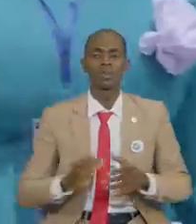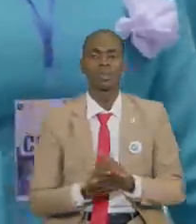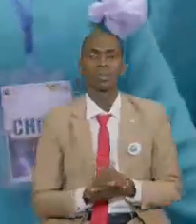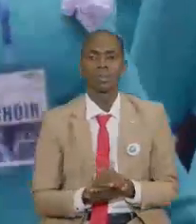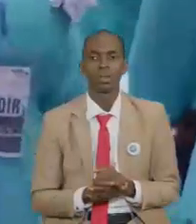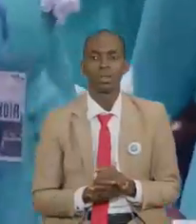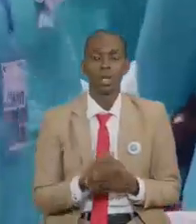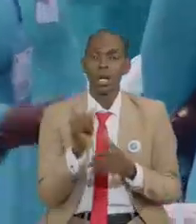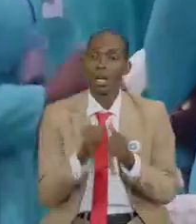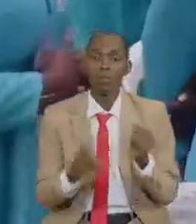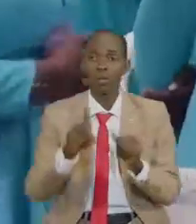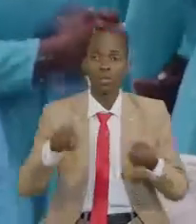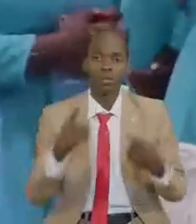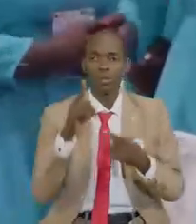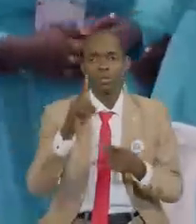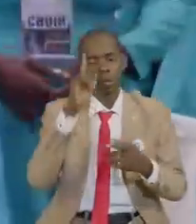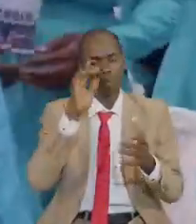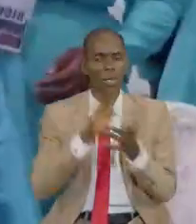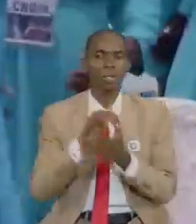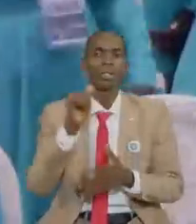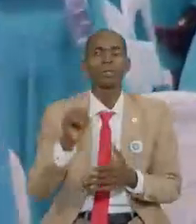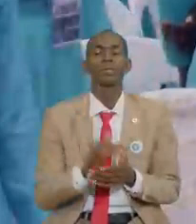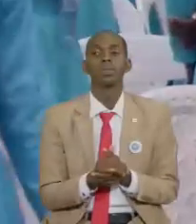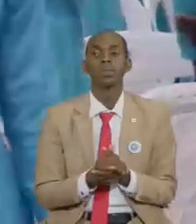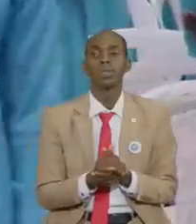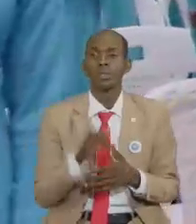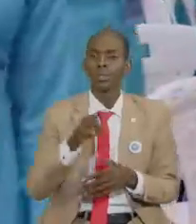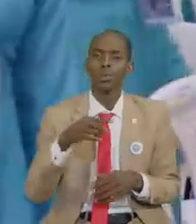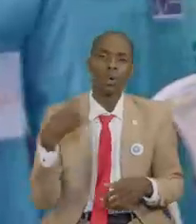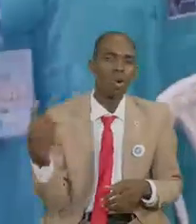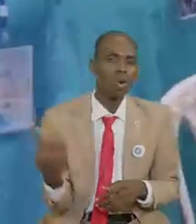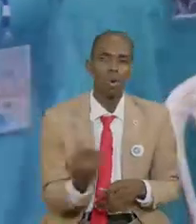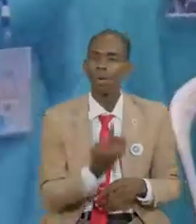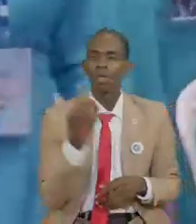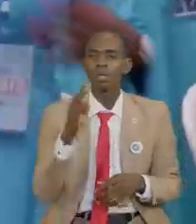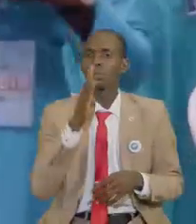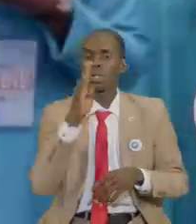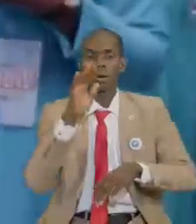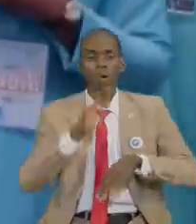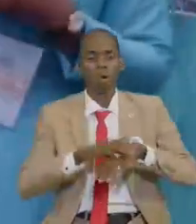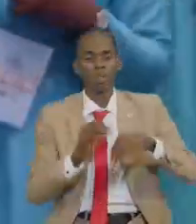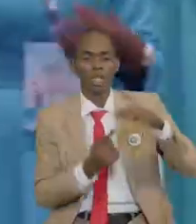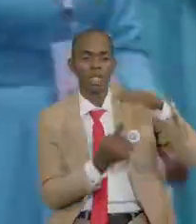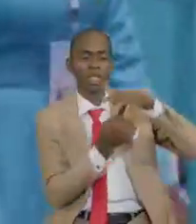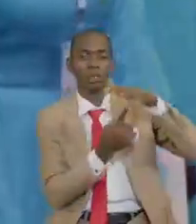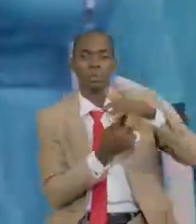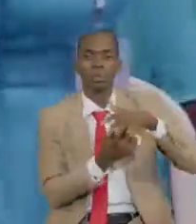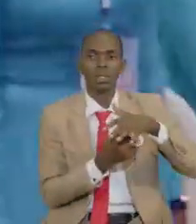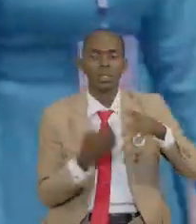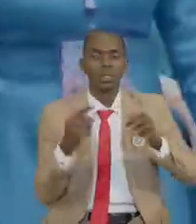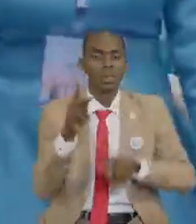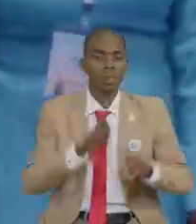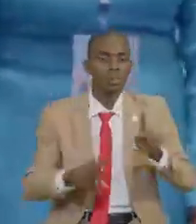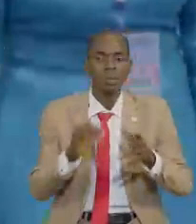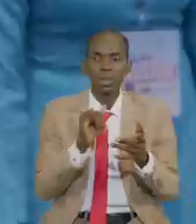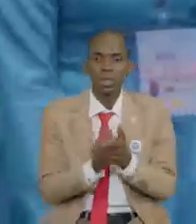Everywhere you go, you believe. You'll always be on top. The people that don't believe in